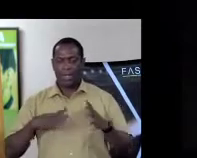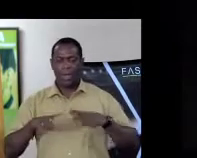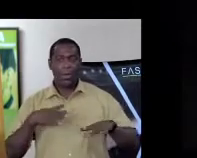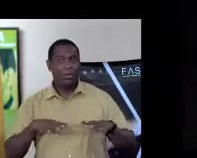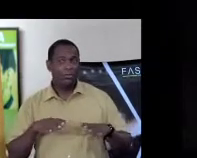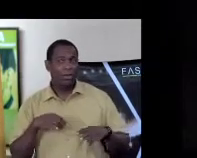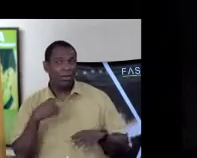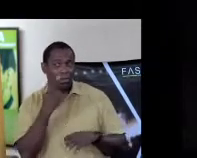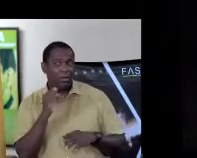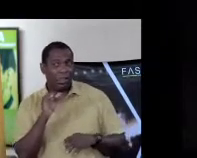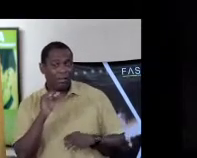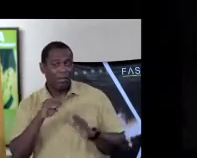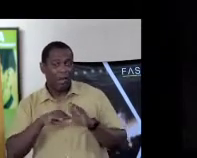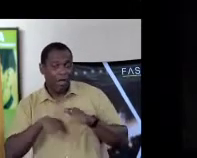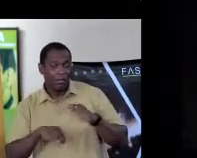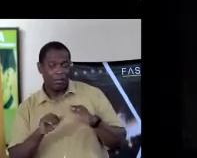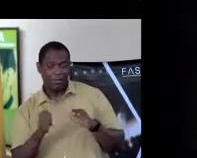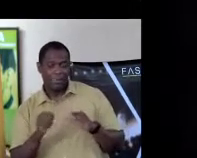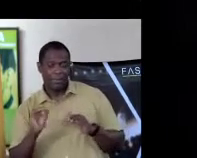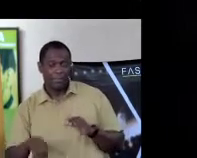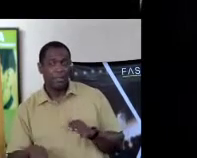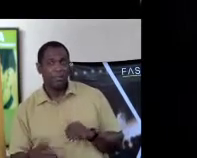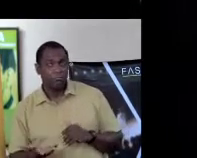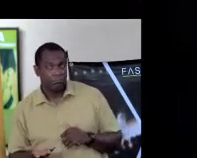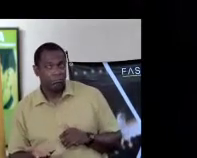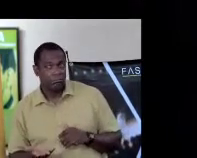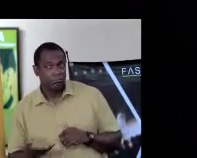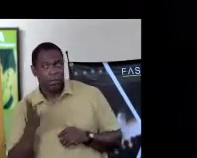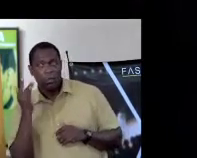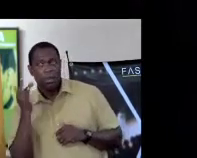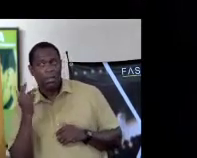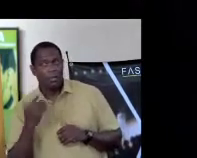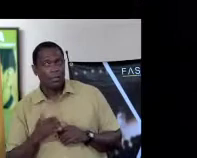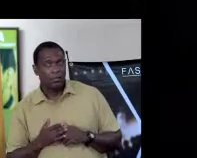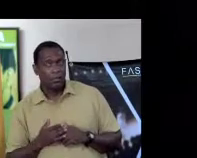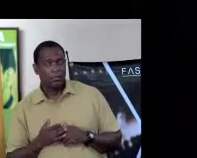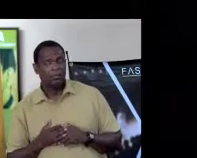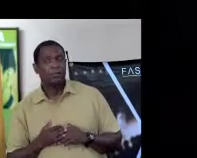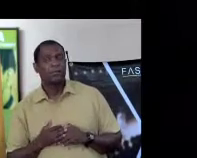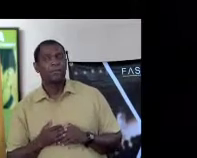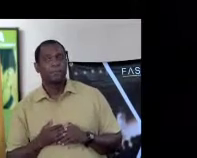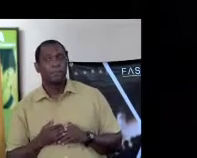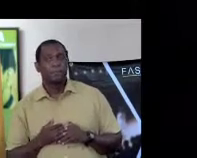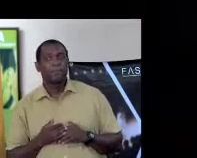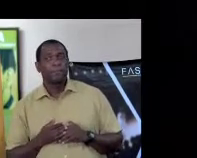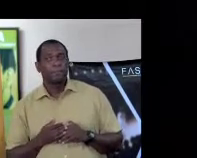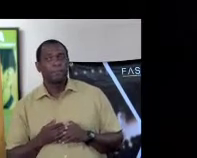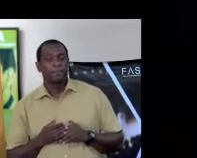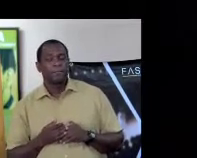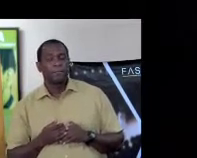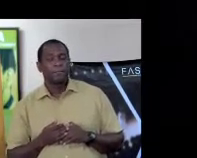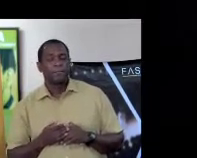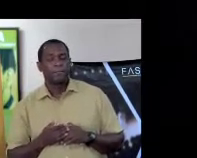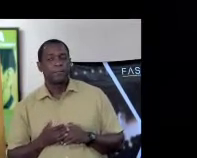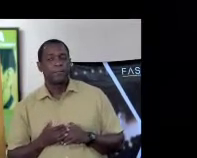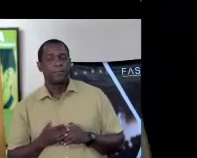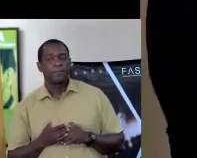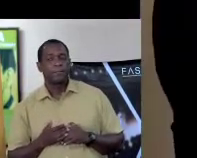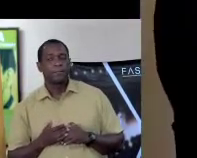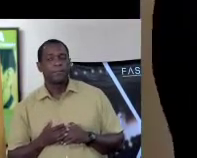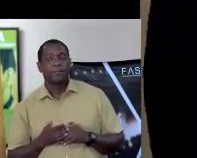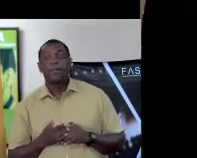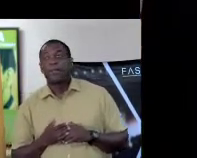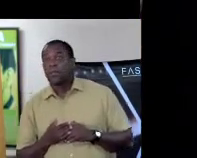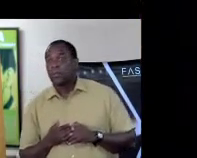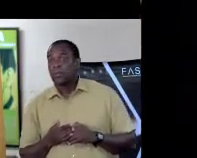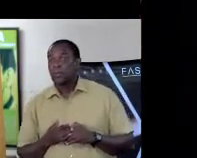10%. So why isn't it even that the measure is not how many people in my